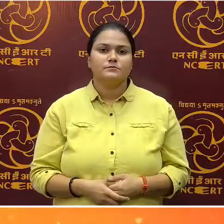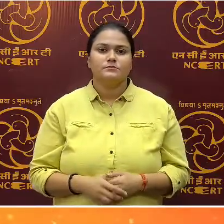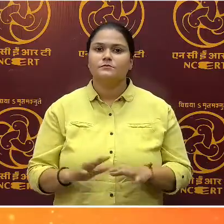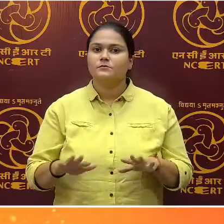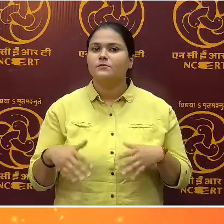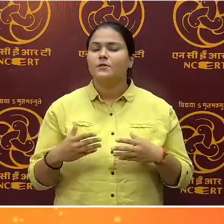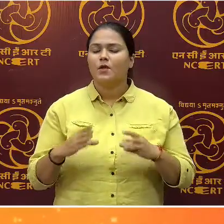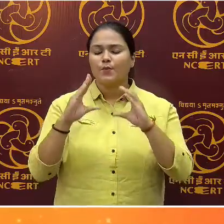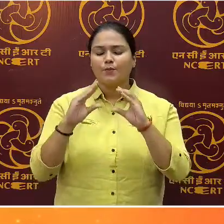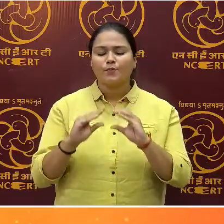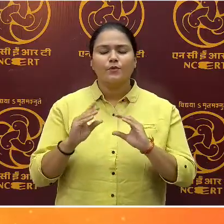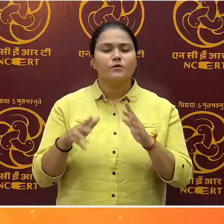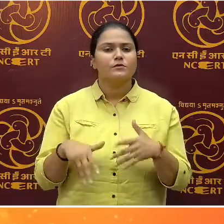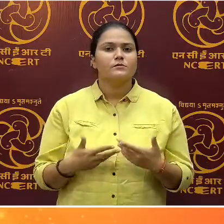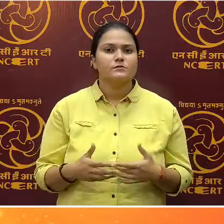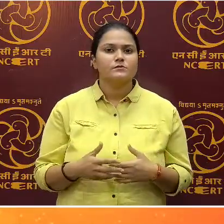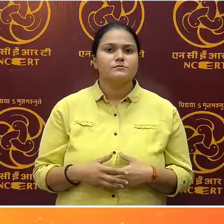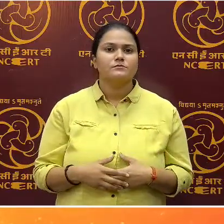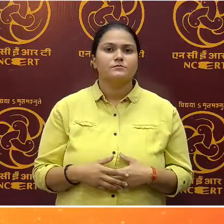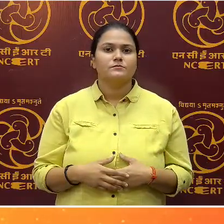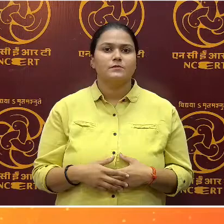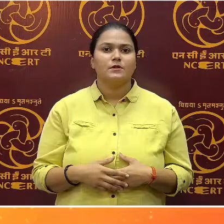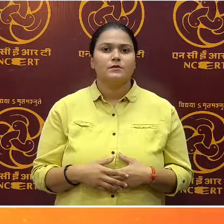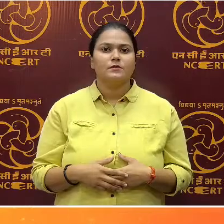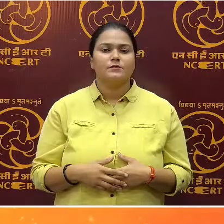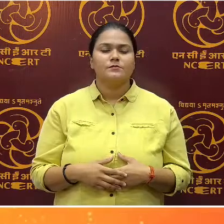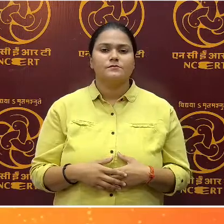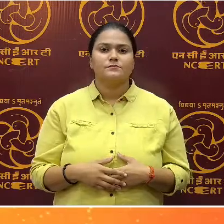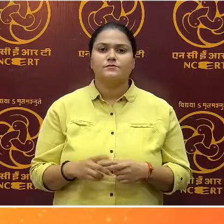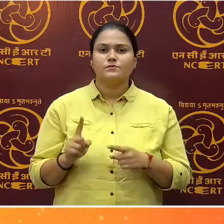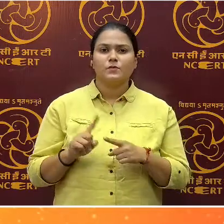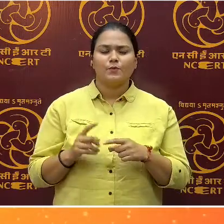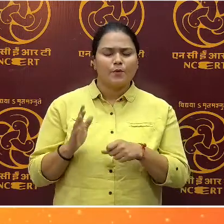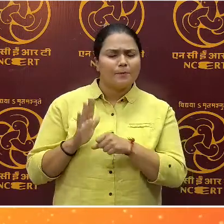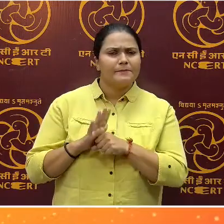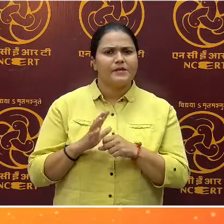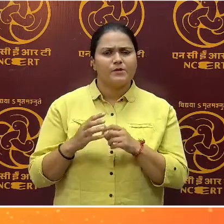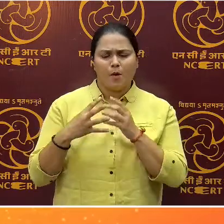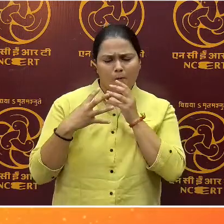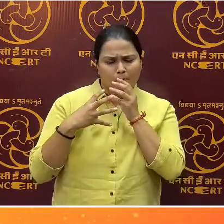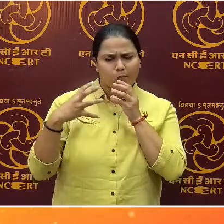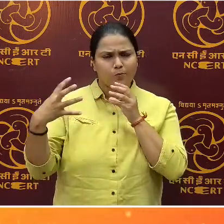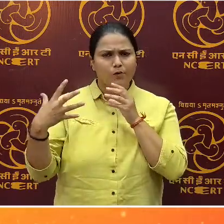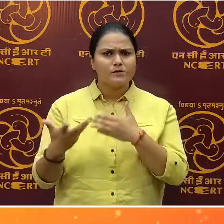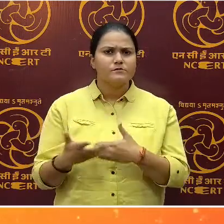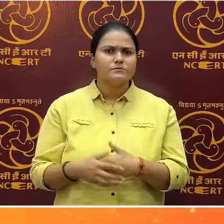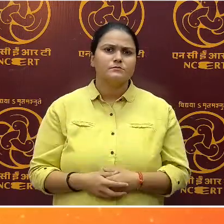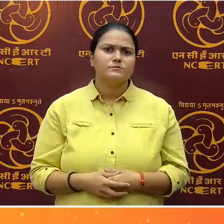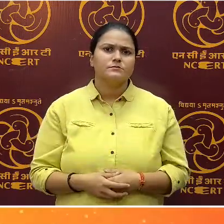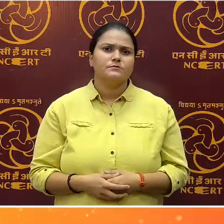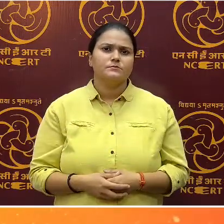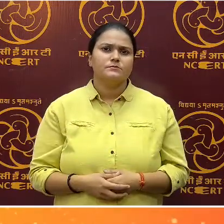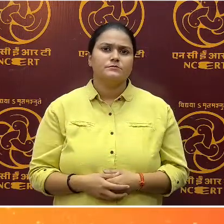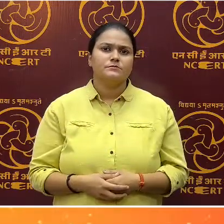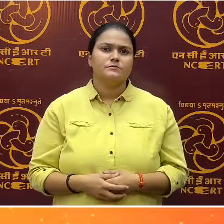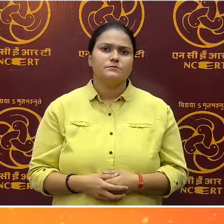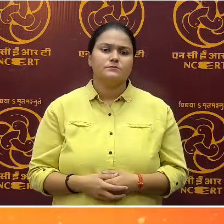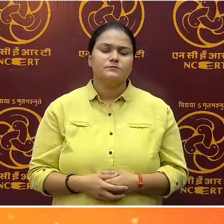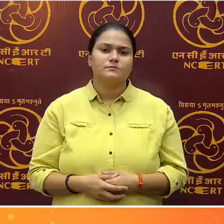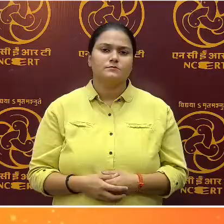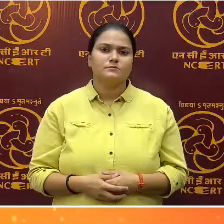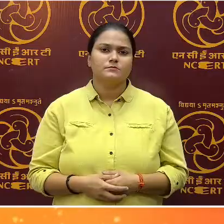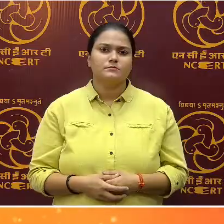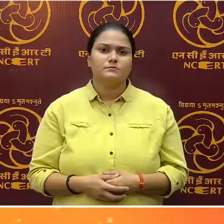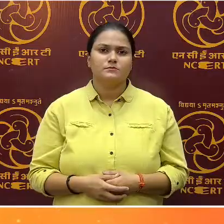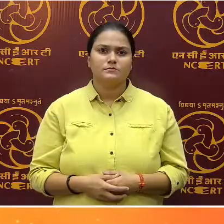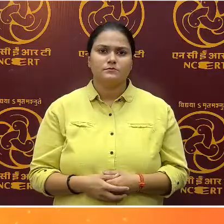have reduced the volume? By putting some pressure. Right. Yes. To bring all these particles close together, what